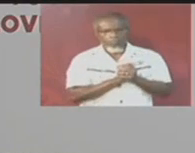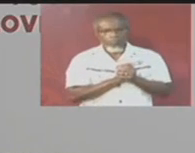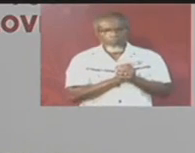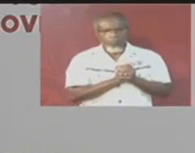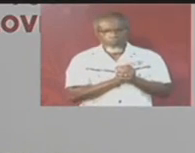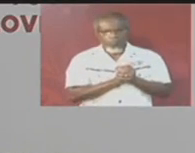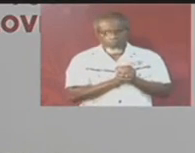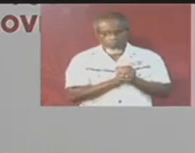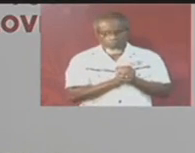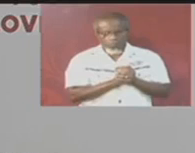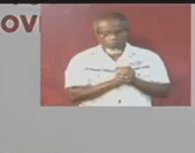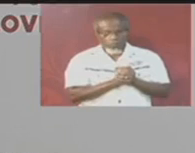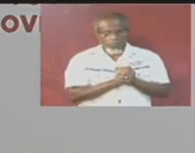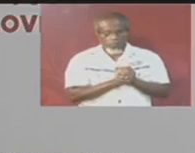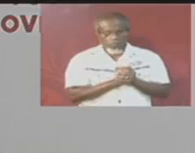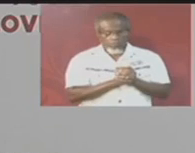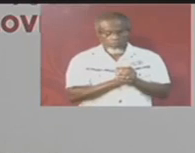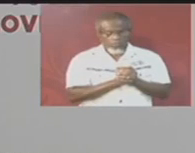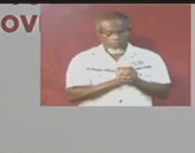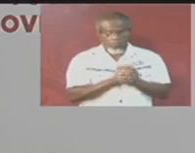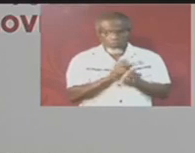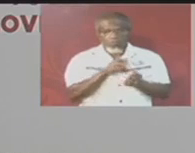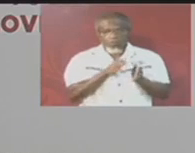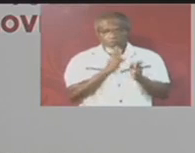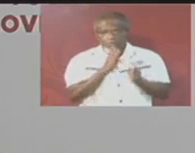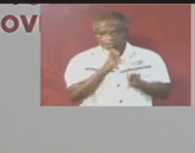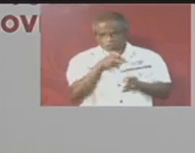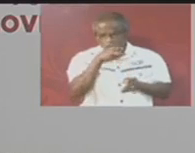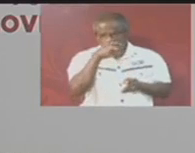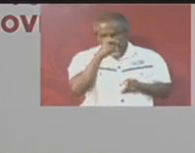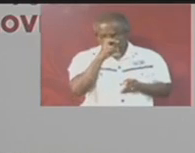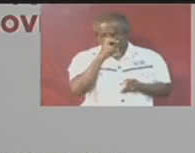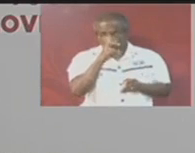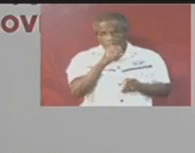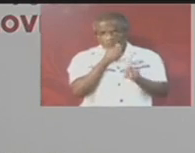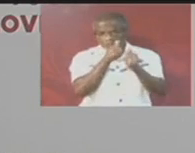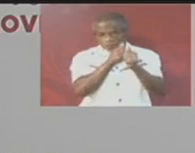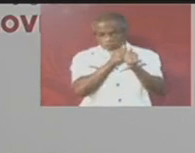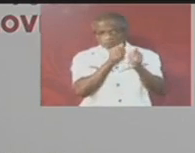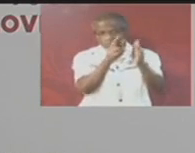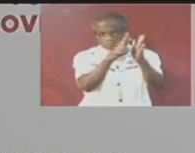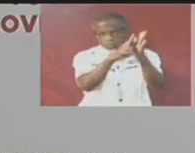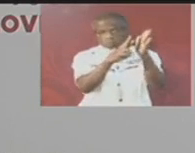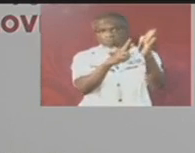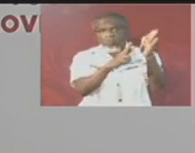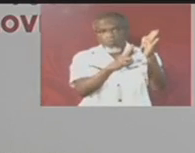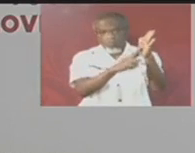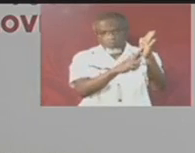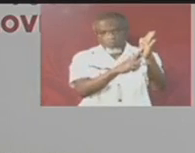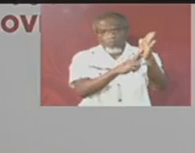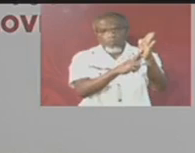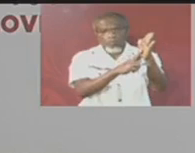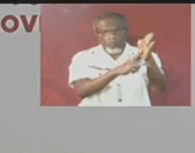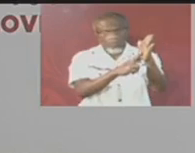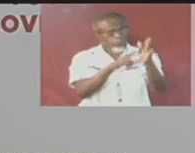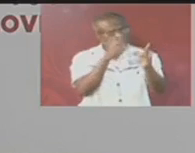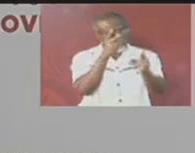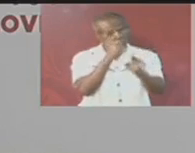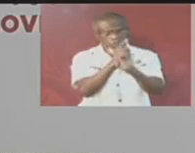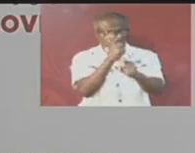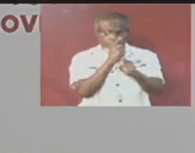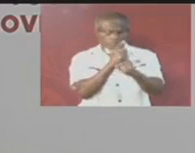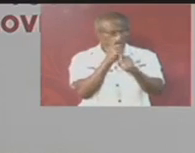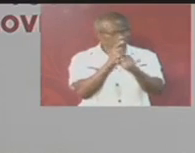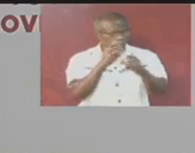regulations, to ensure that the laws of Trinidad and Tobago in this regard are properly followed